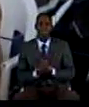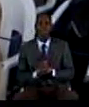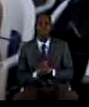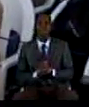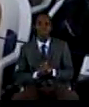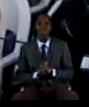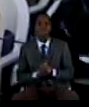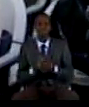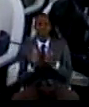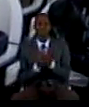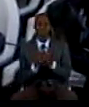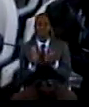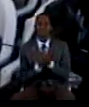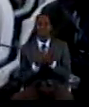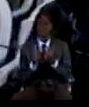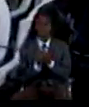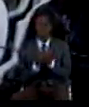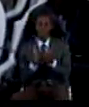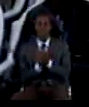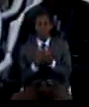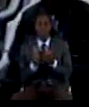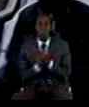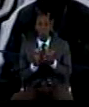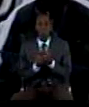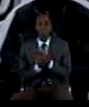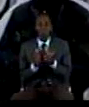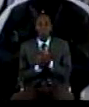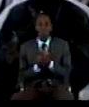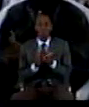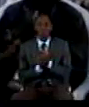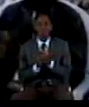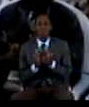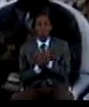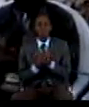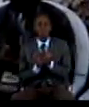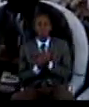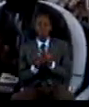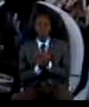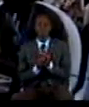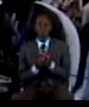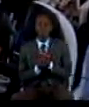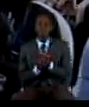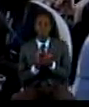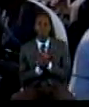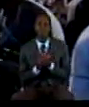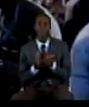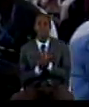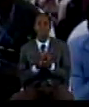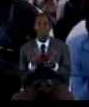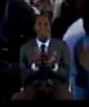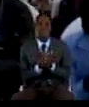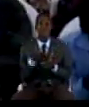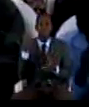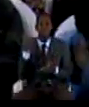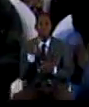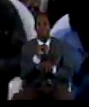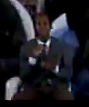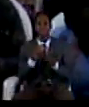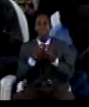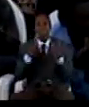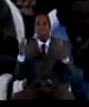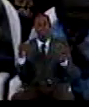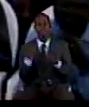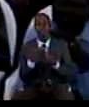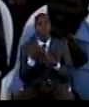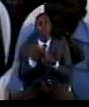Put your hands together, double that clapping for our brother,